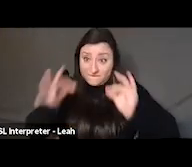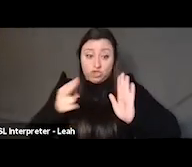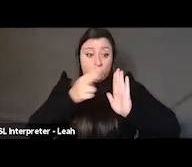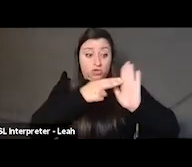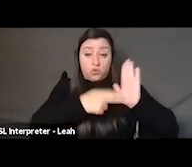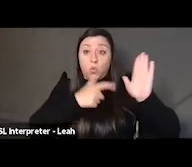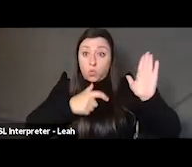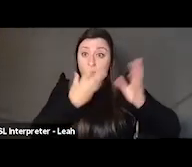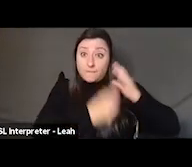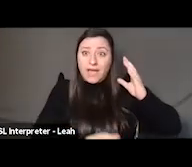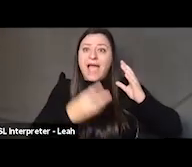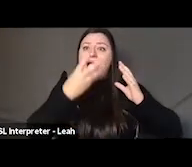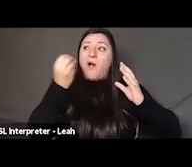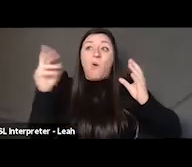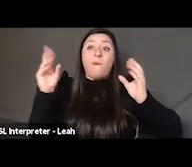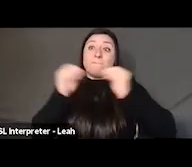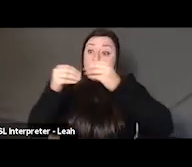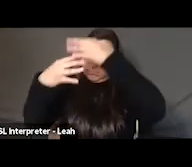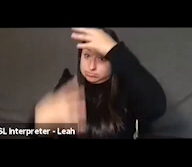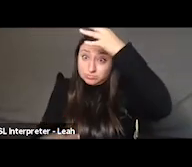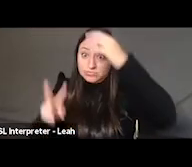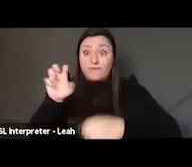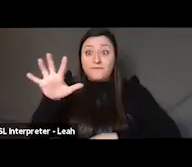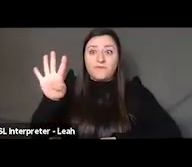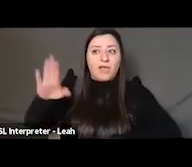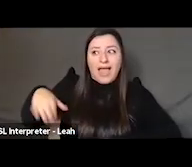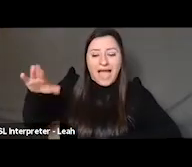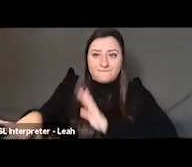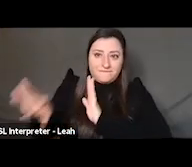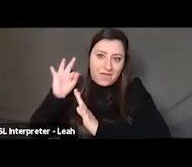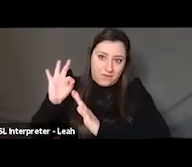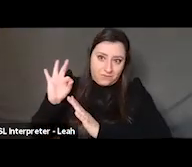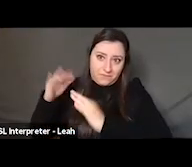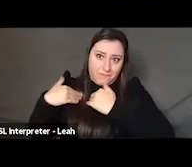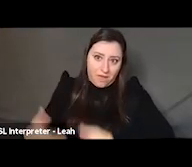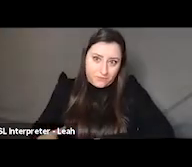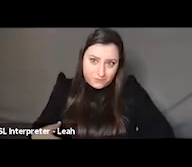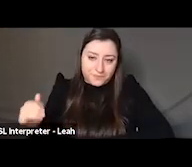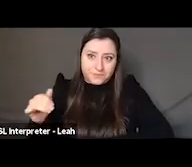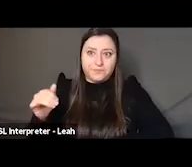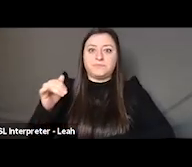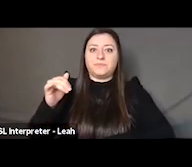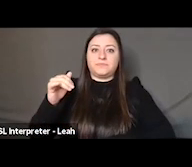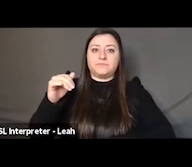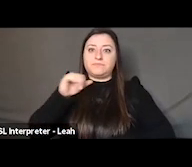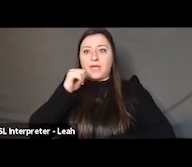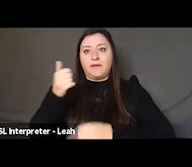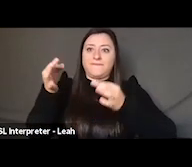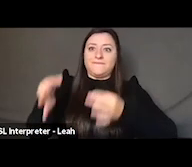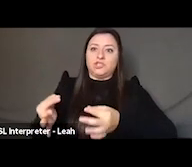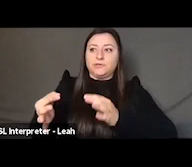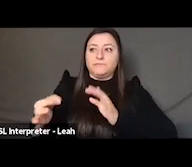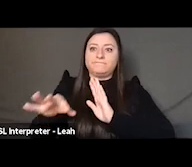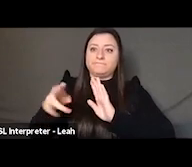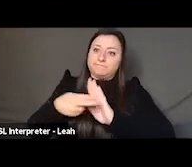of 254 names of victims who were not officially recognized because they are not necessarily